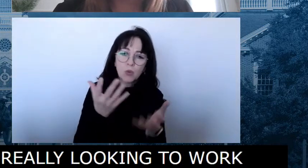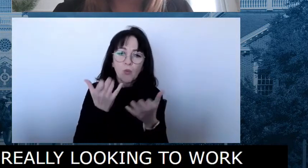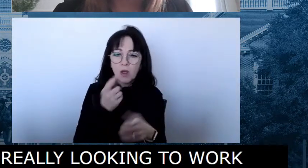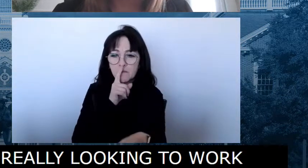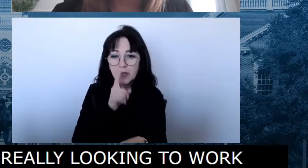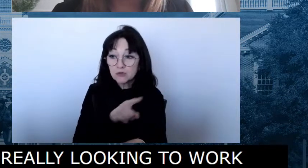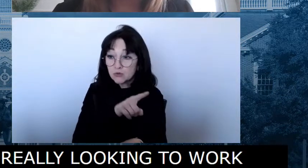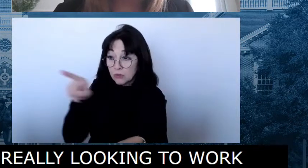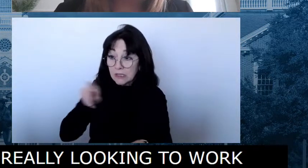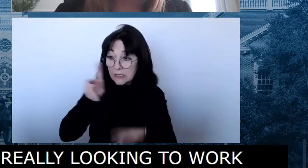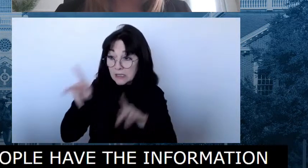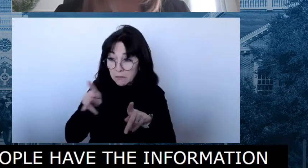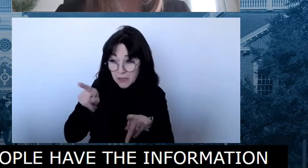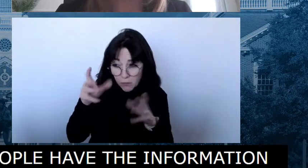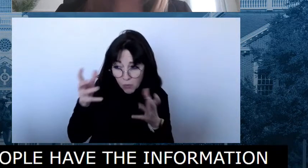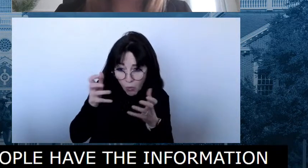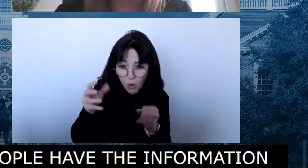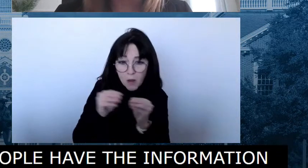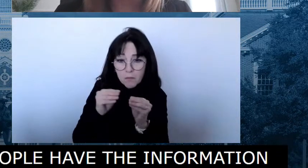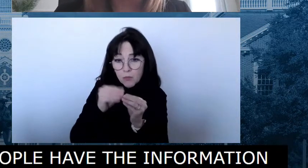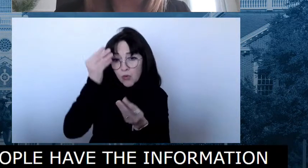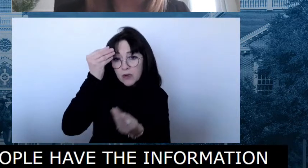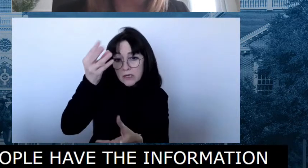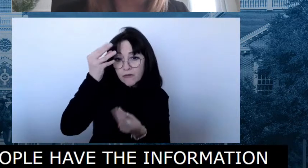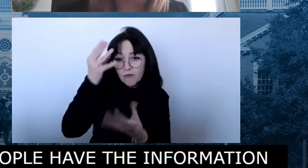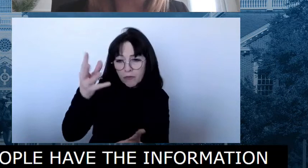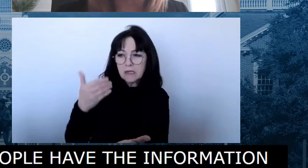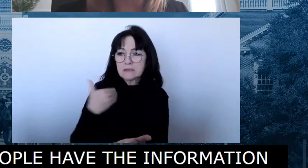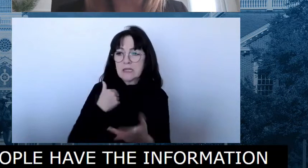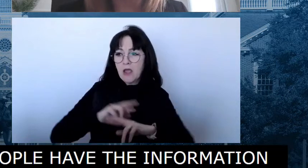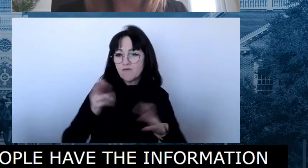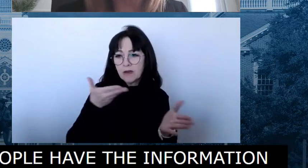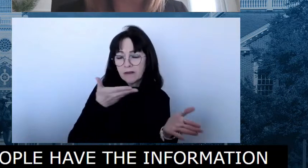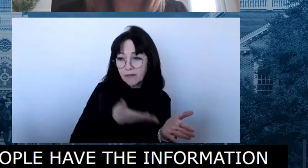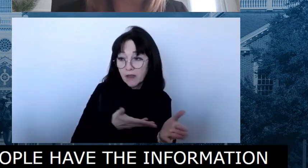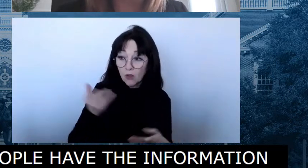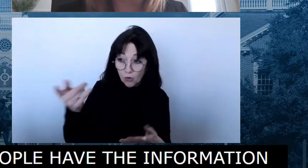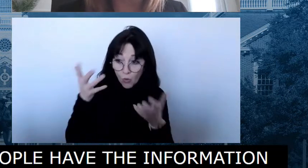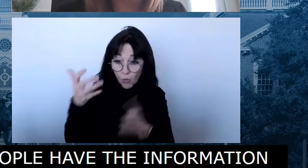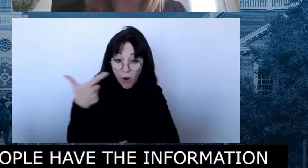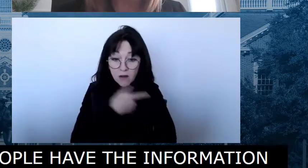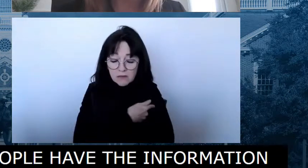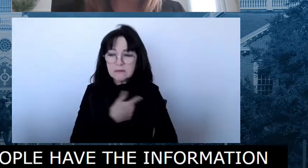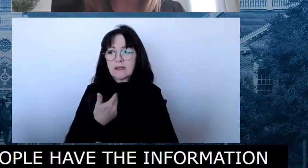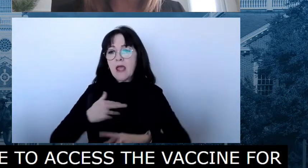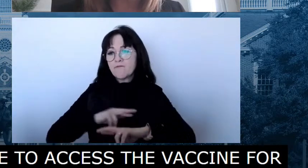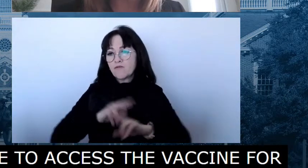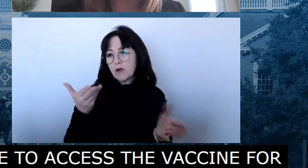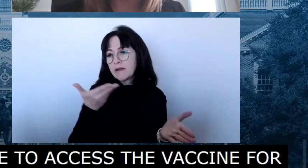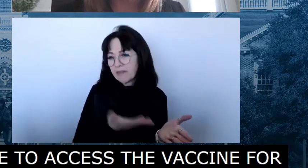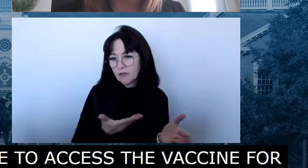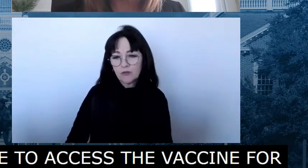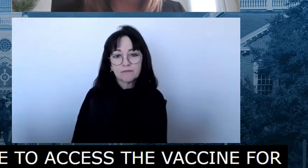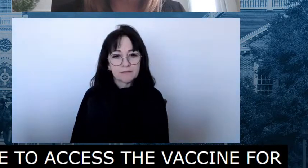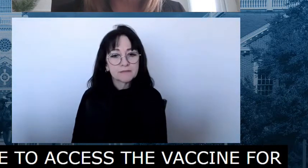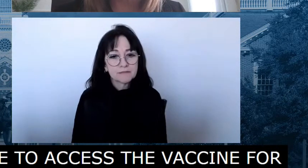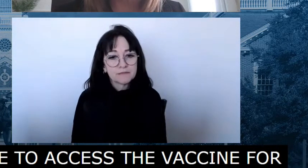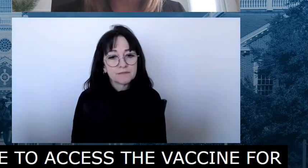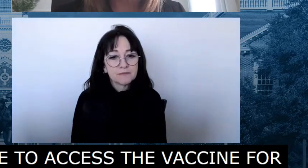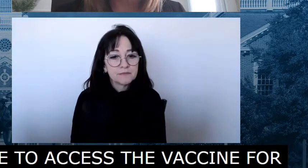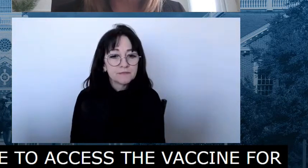and know where to access the vaccine for their children.